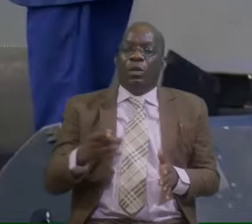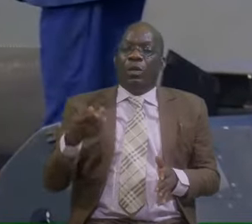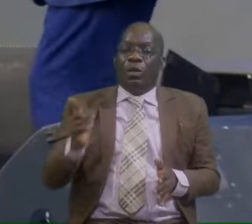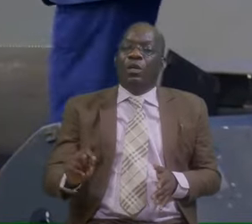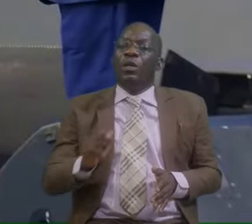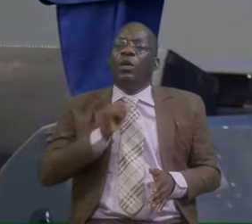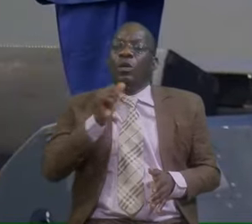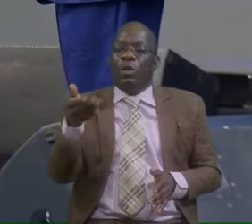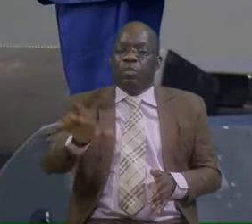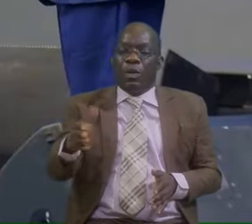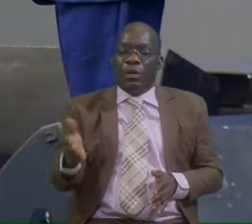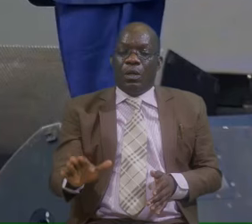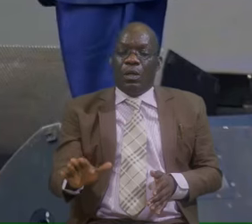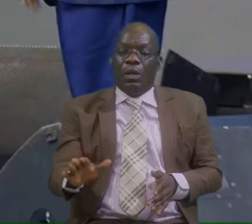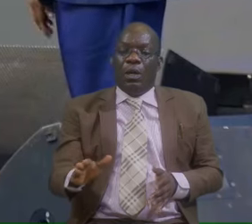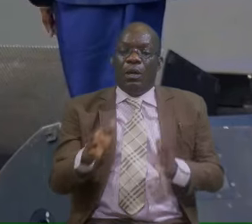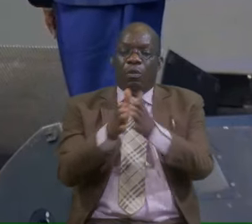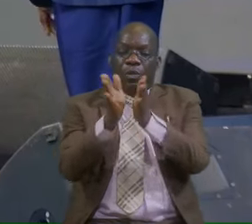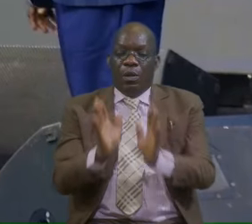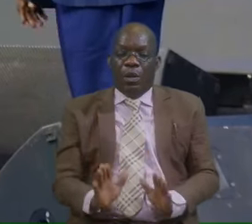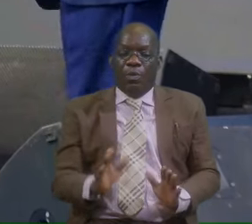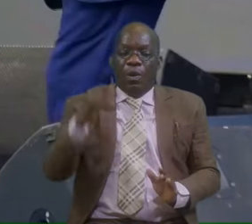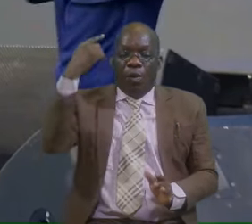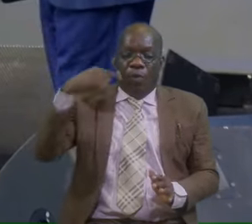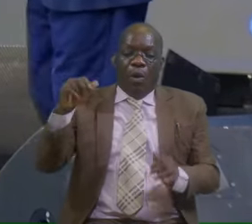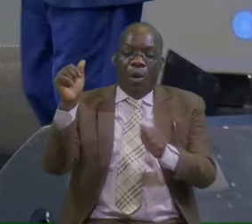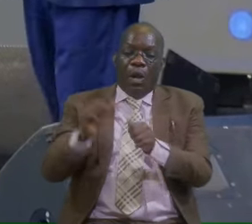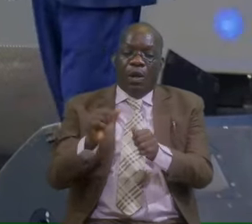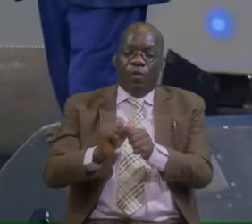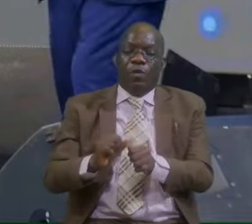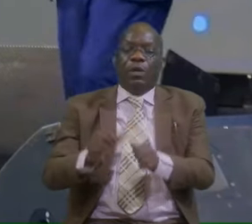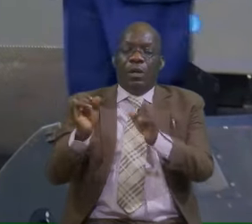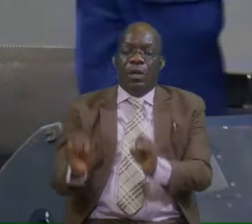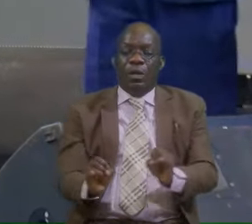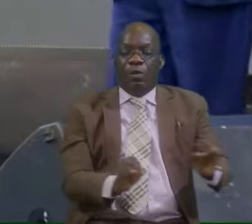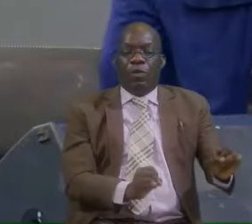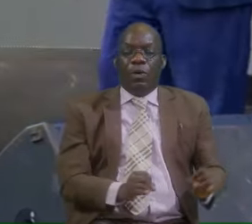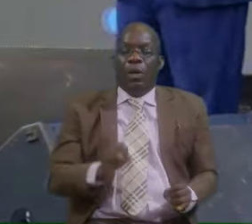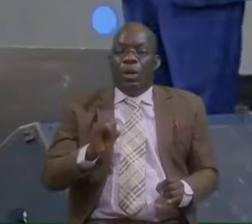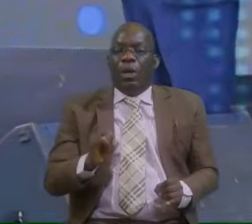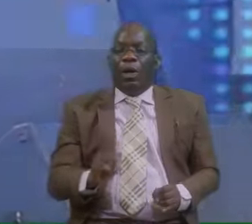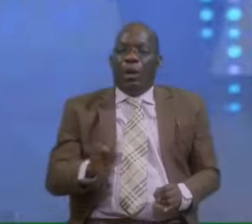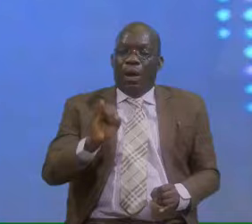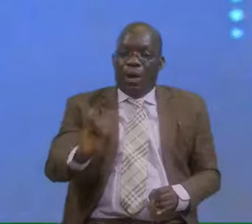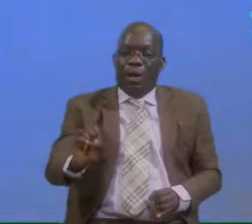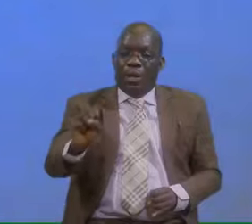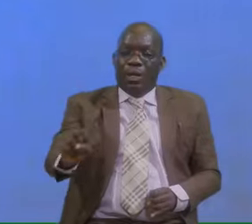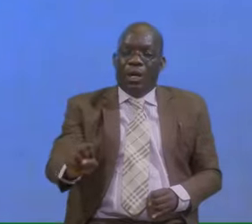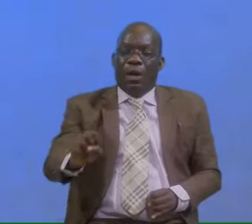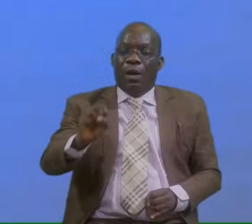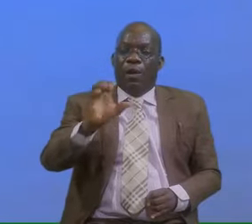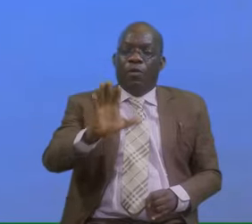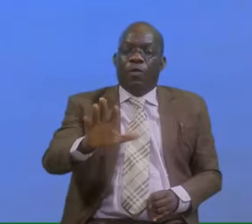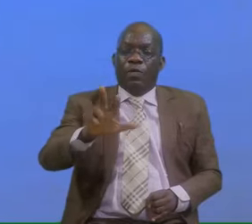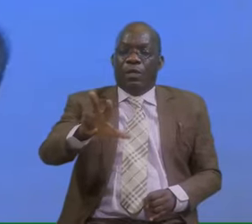impartial intercessor for every individual. I'm coming to Isaiah chapter 53, and I'm